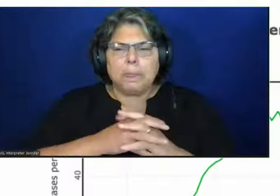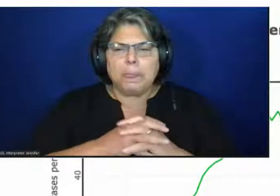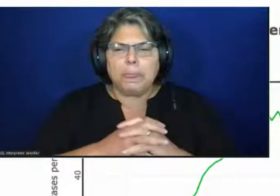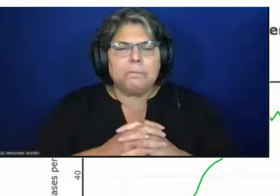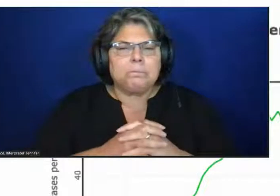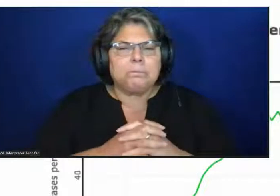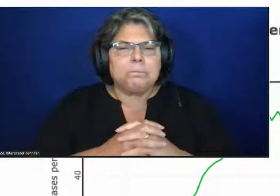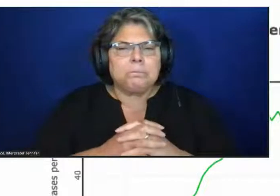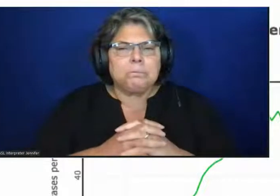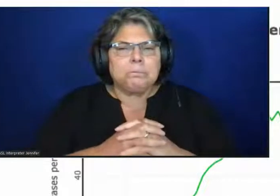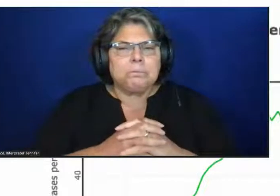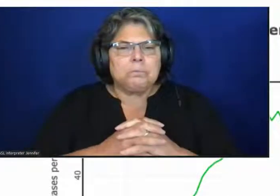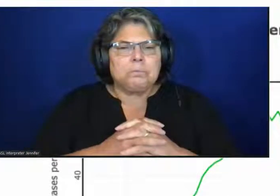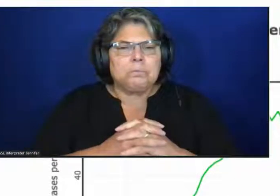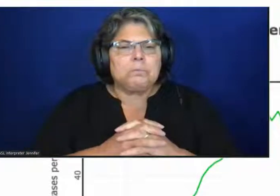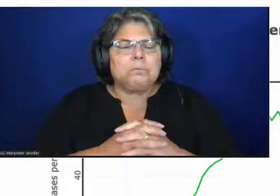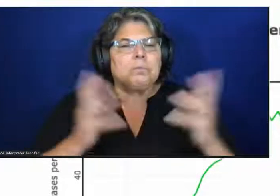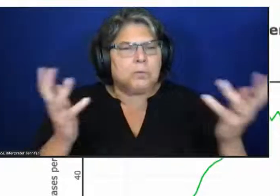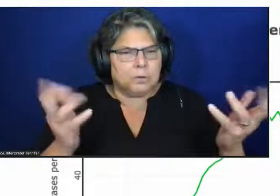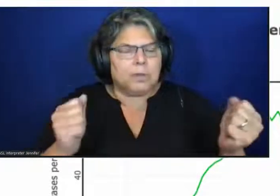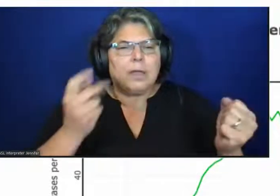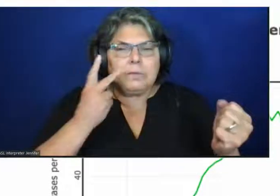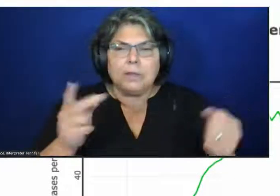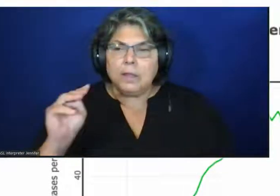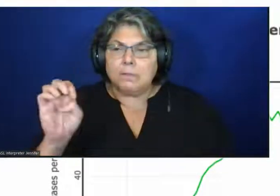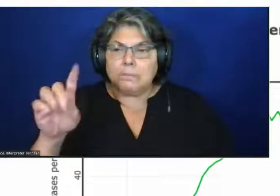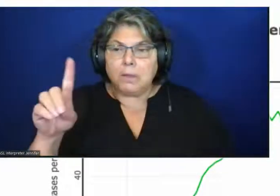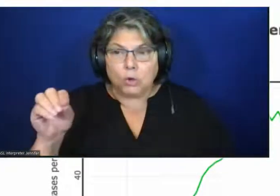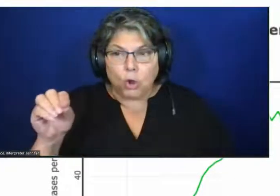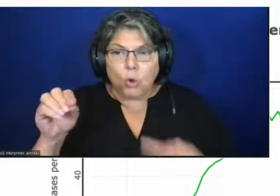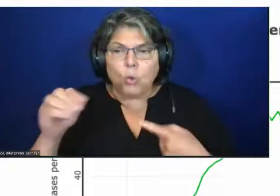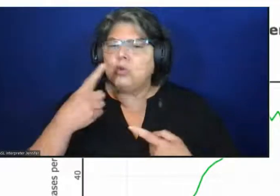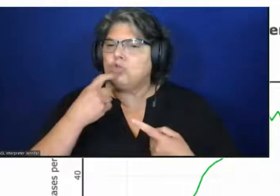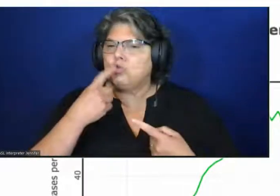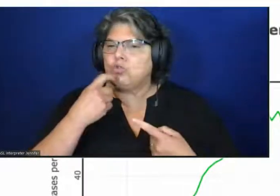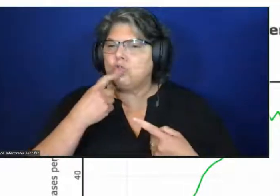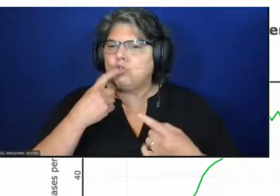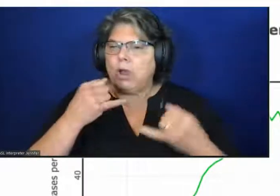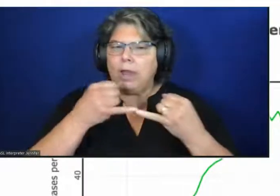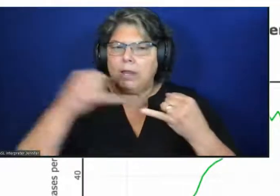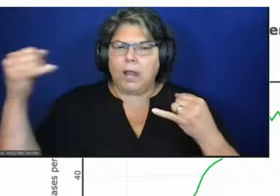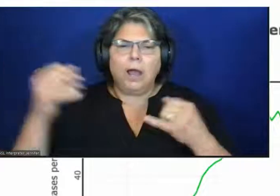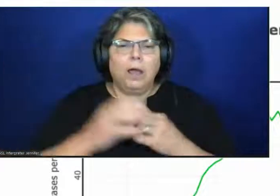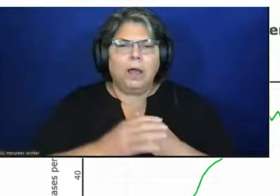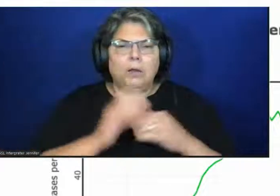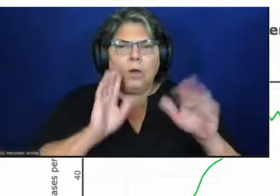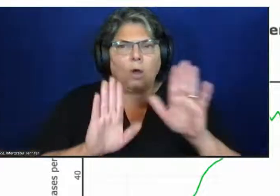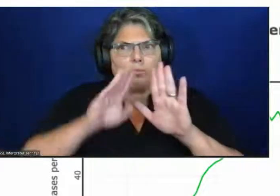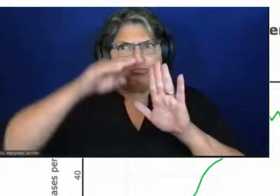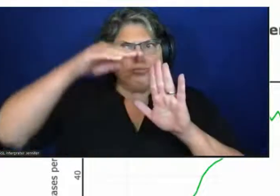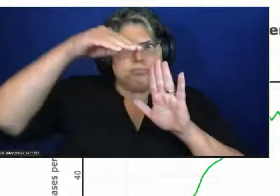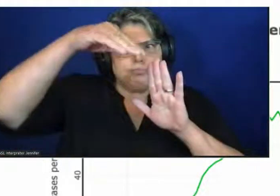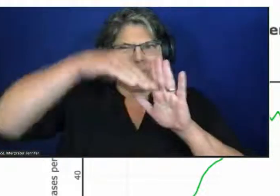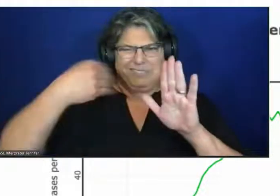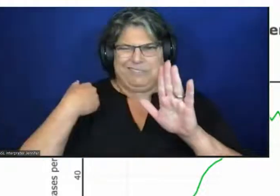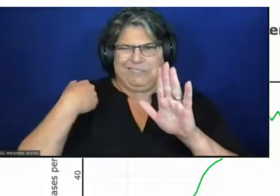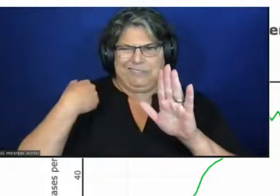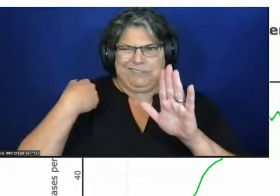There we go. Okay, so you can see Mendocino is the red line, and it has come down nicely from our peak